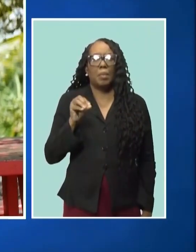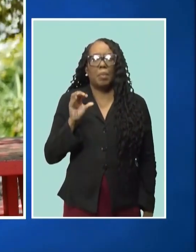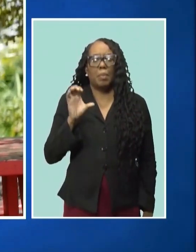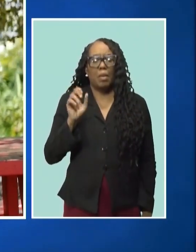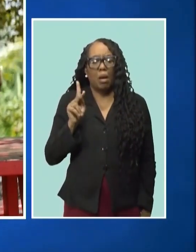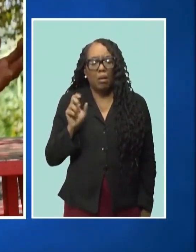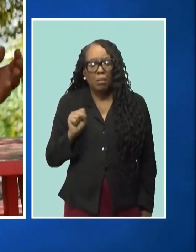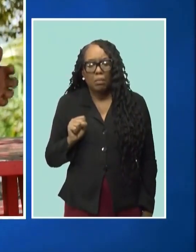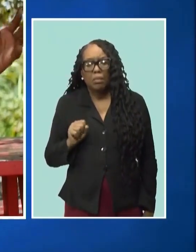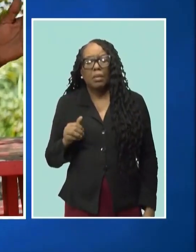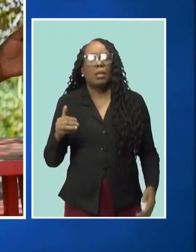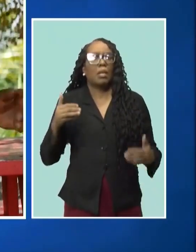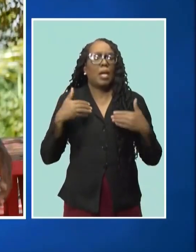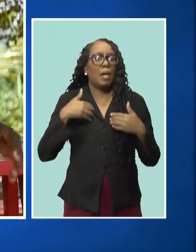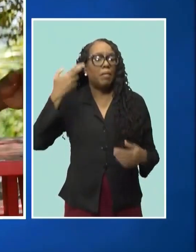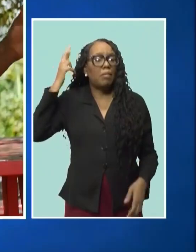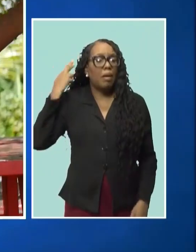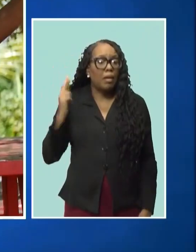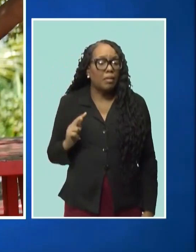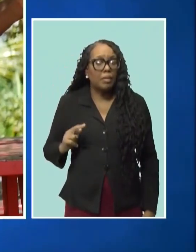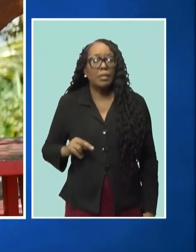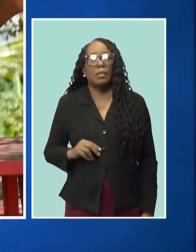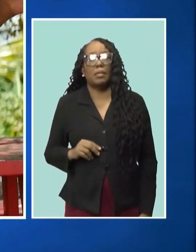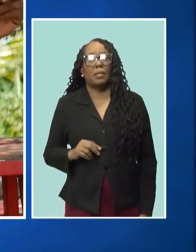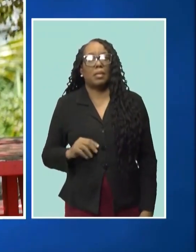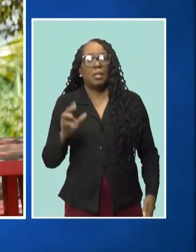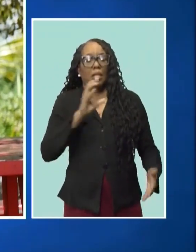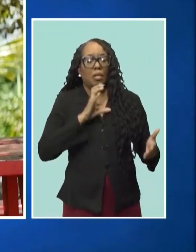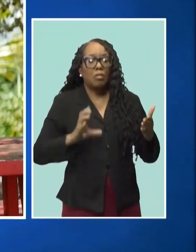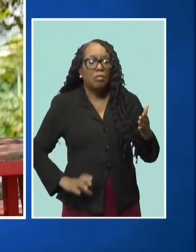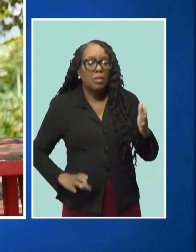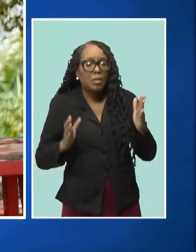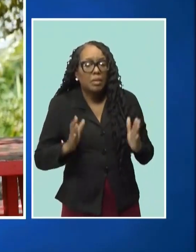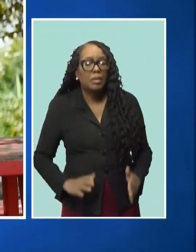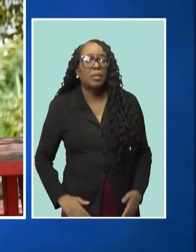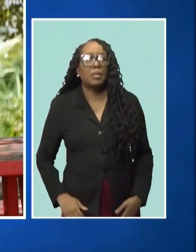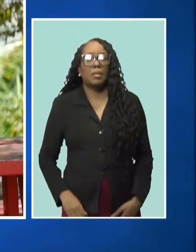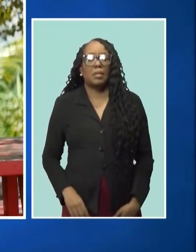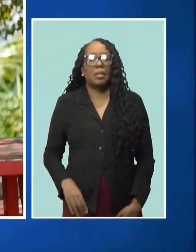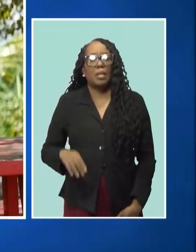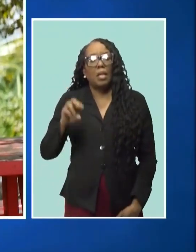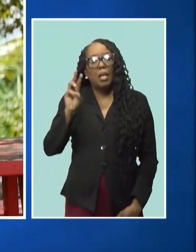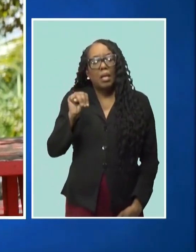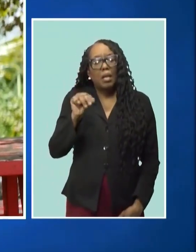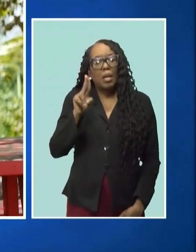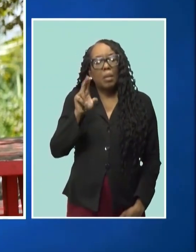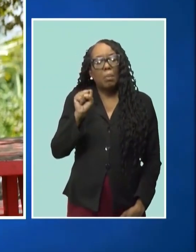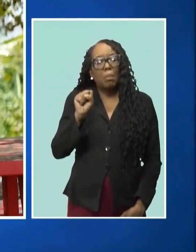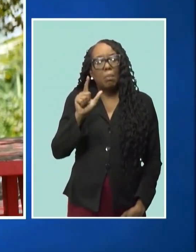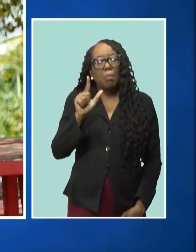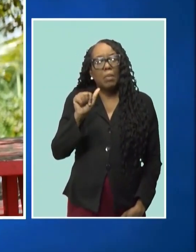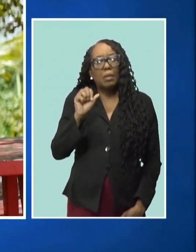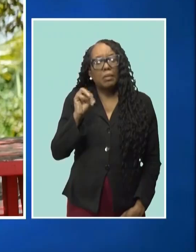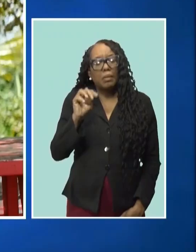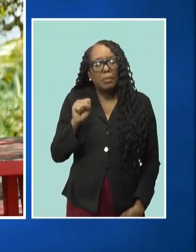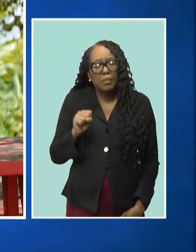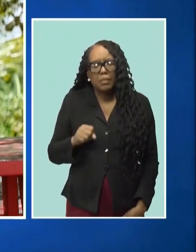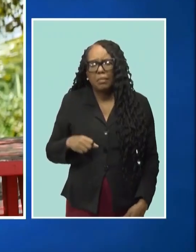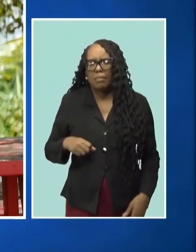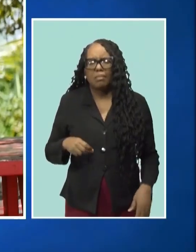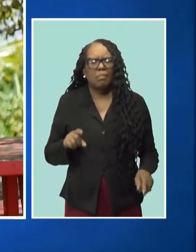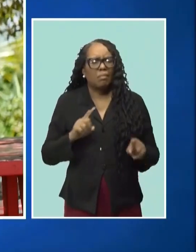you got Rastas there, you got Christians who'll be there. I think get them